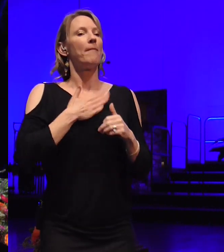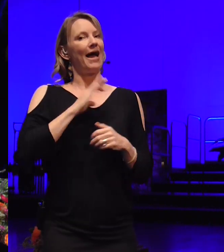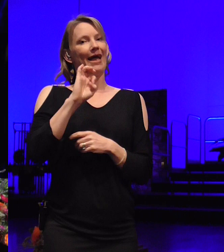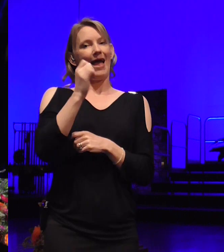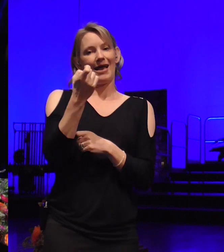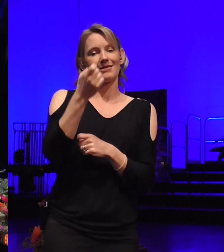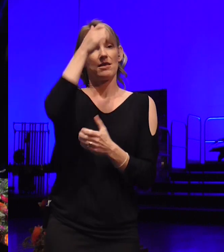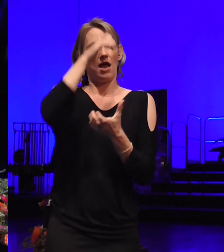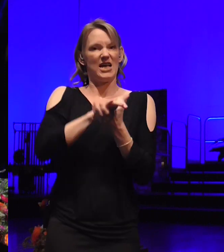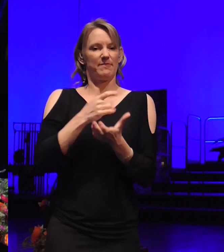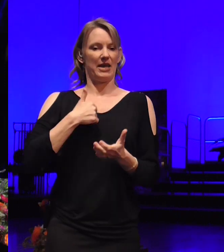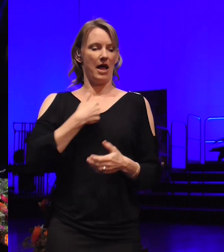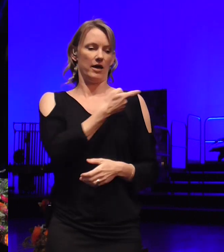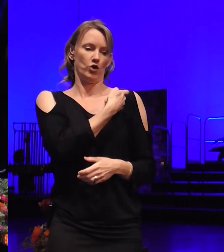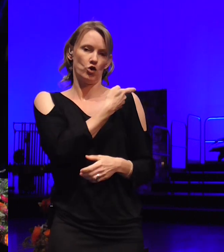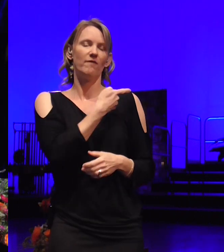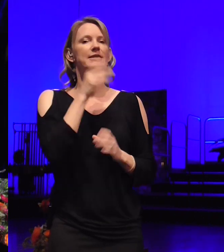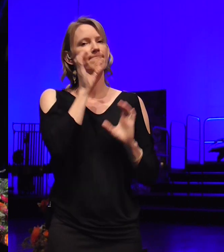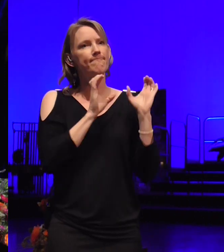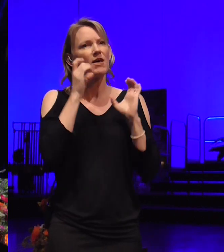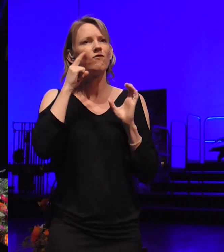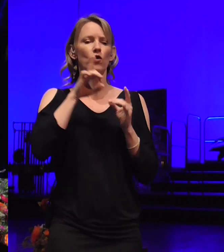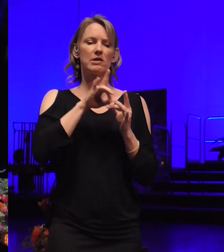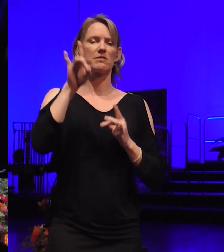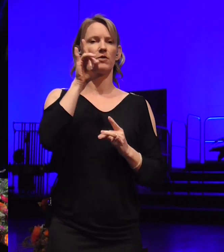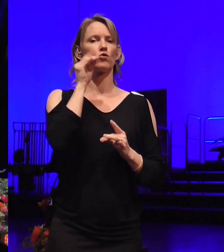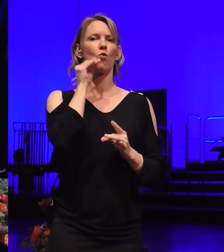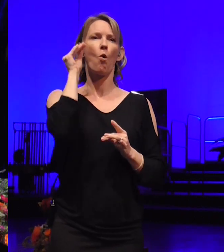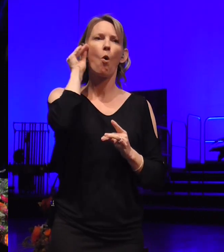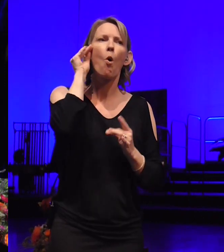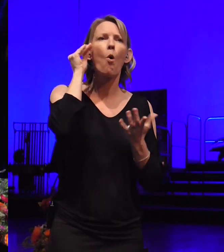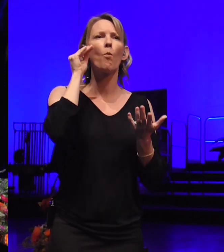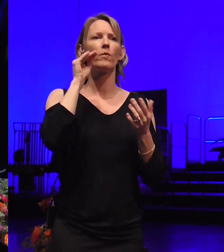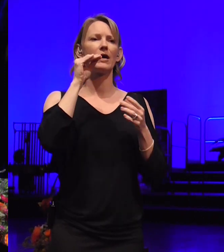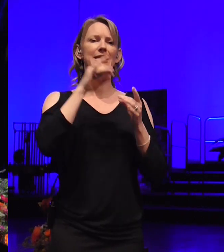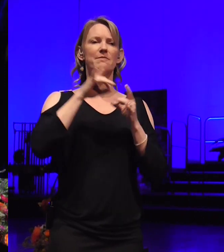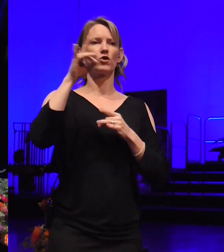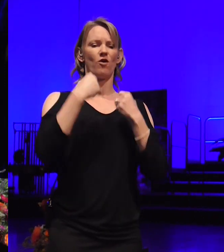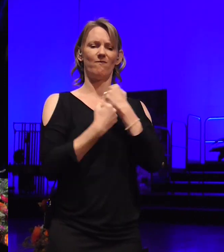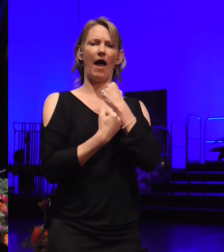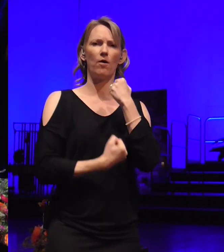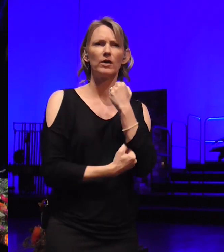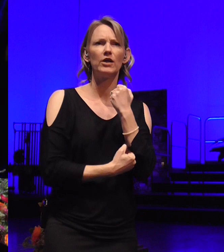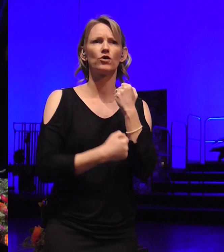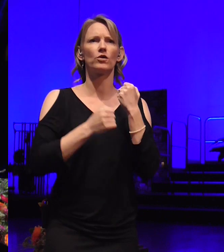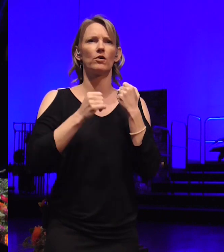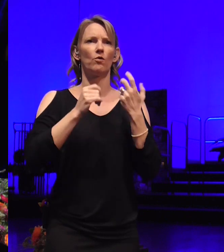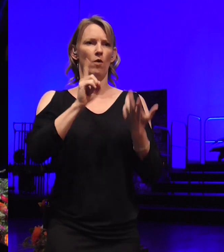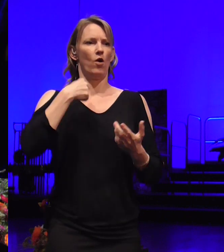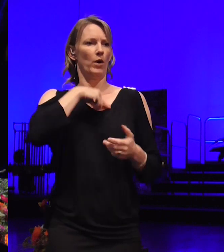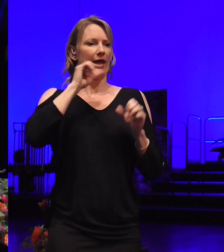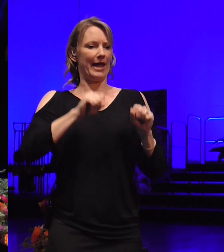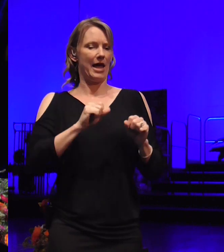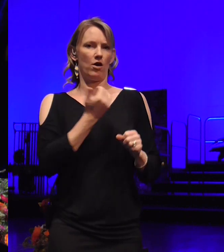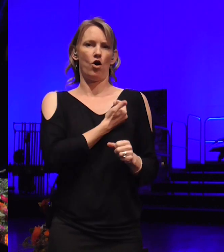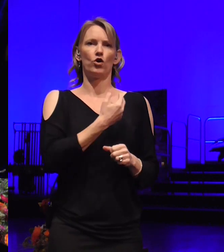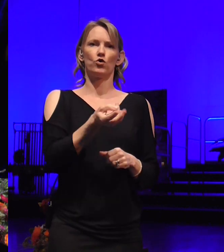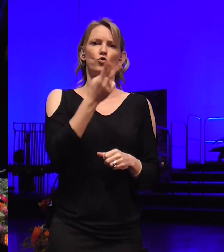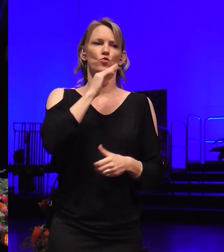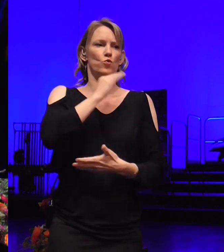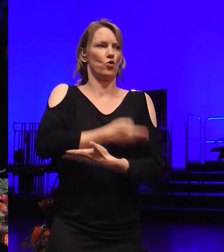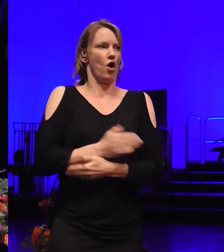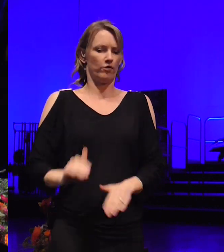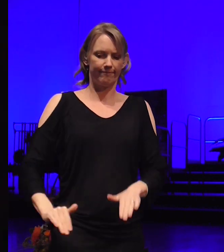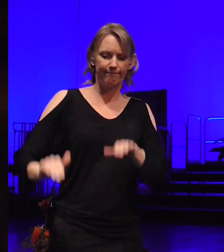God. My ex-husband and I were searching for a spiritual home and a spiritual foundation in which to raise our